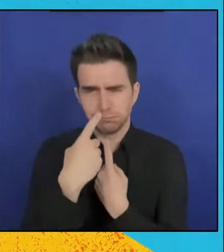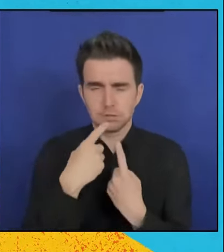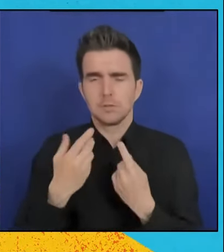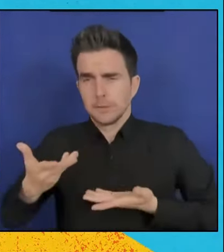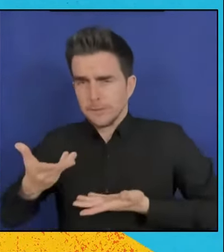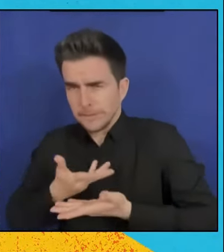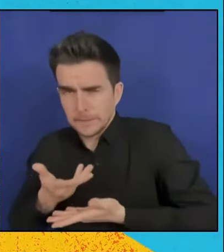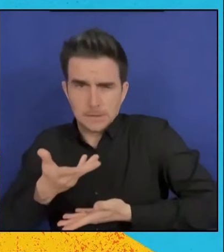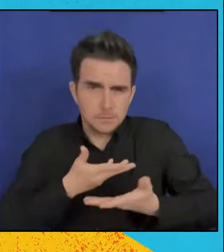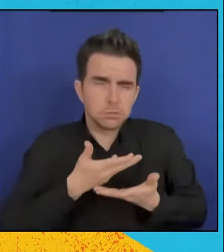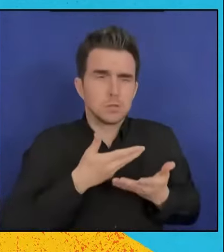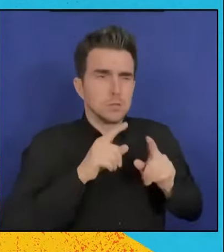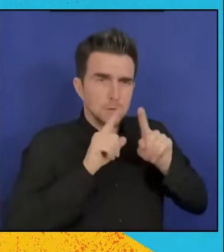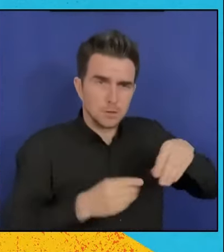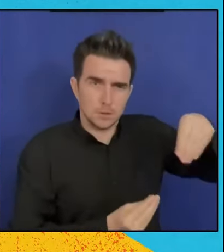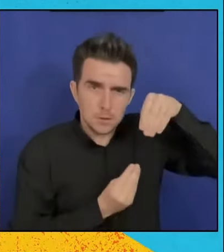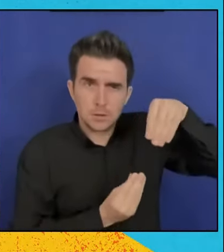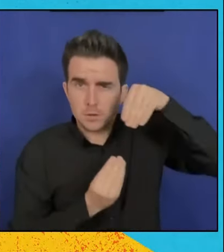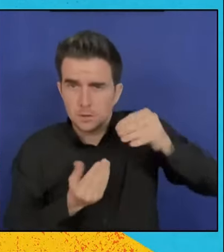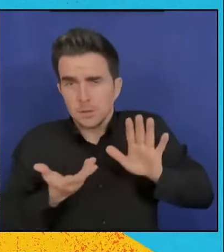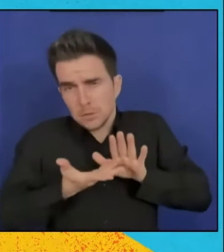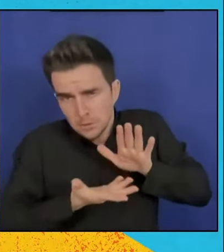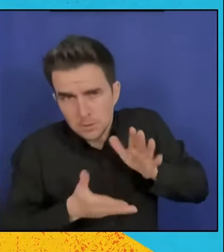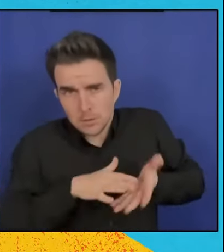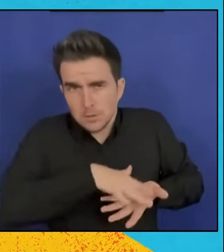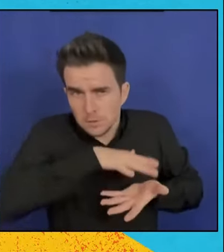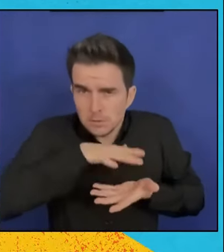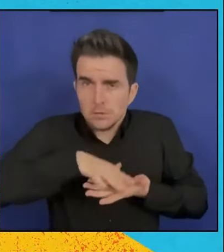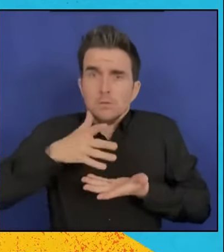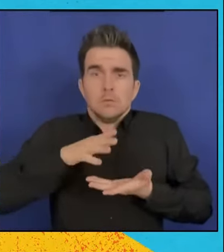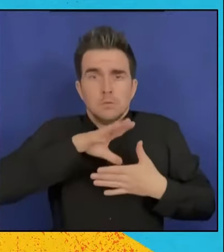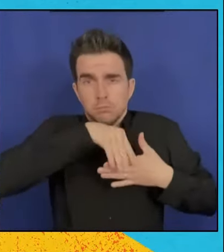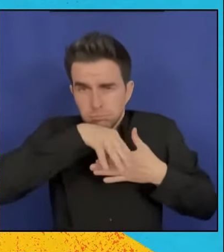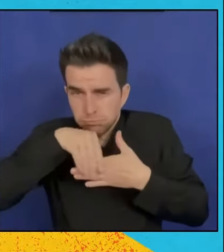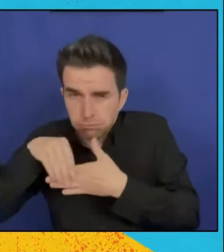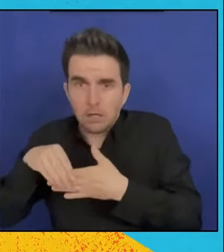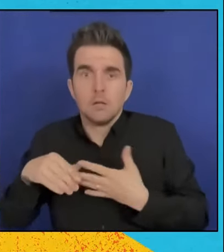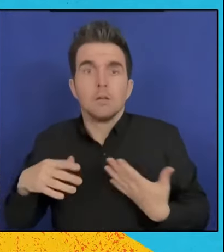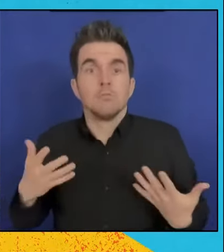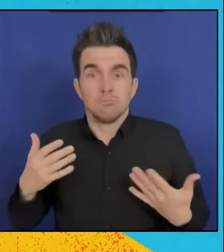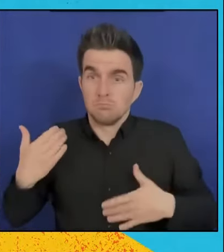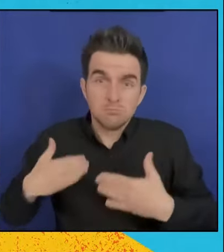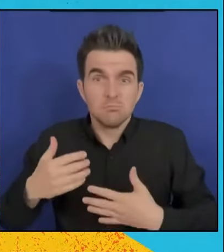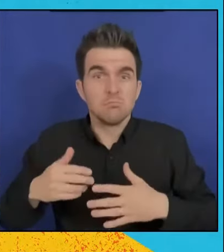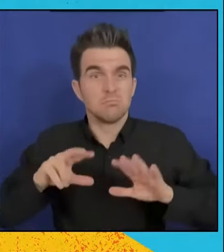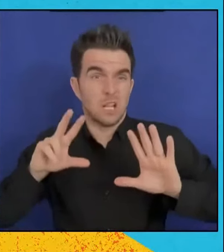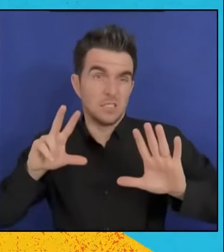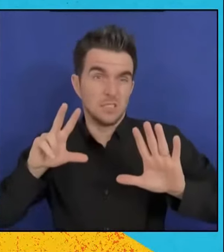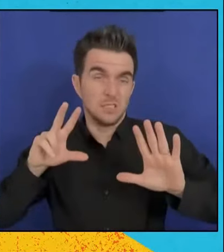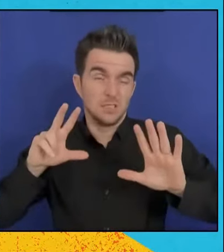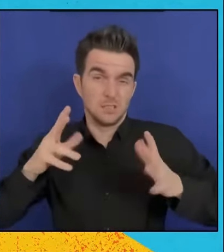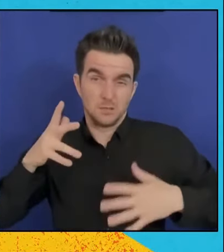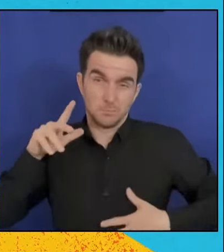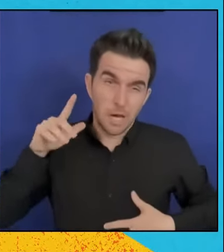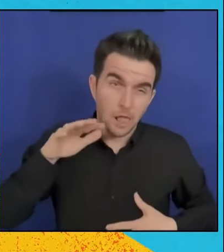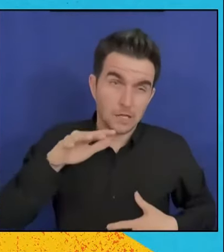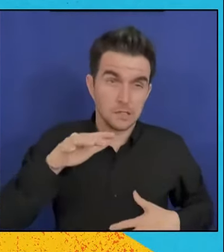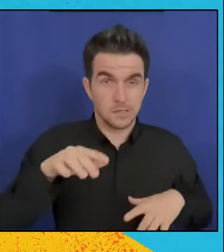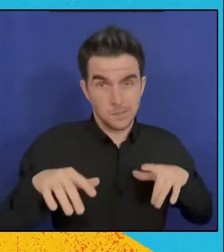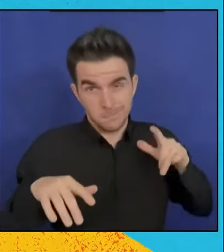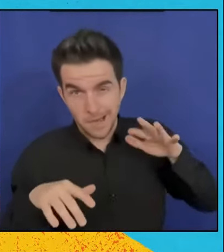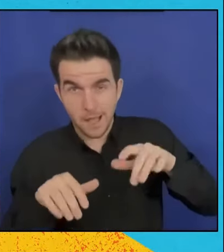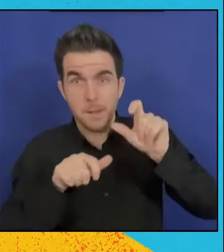actually need each other, despite all their differences, despite all the scars that they have about history, about the present. When you look